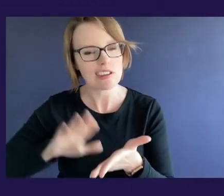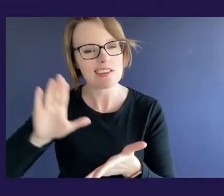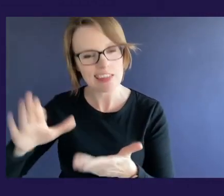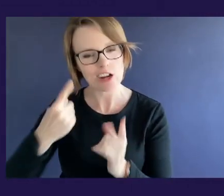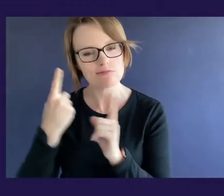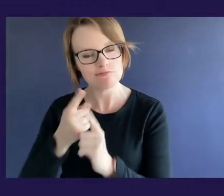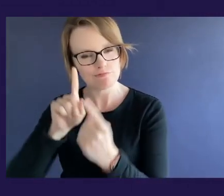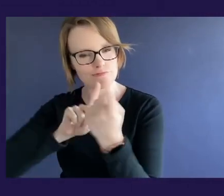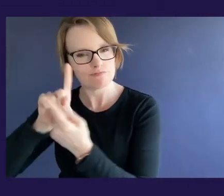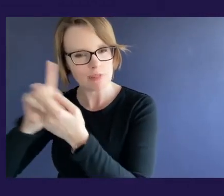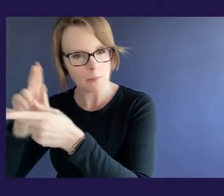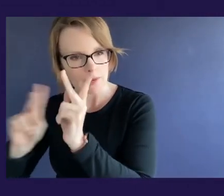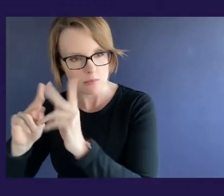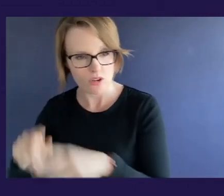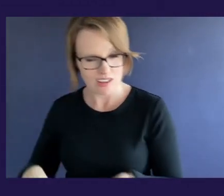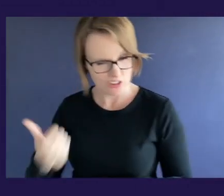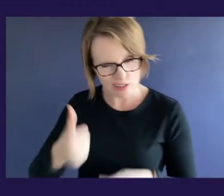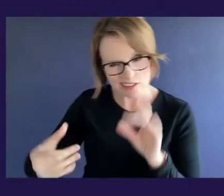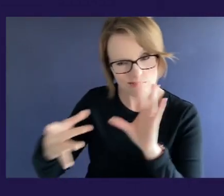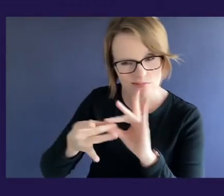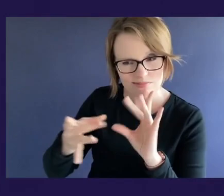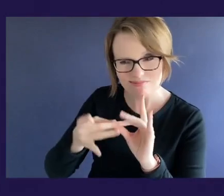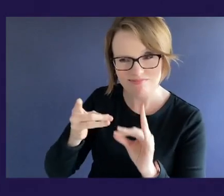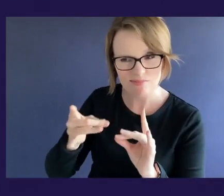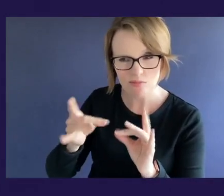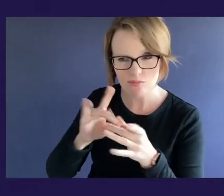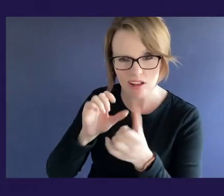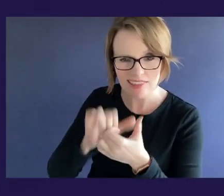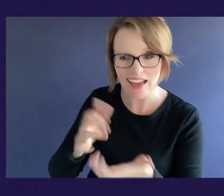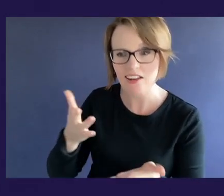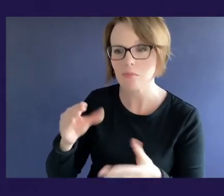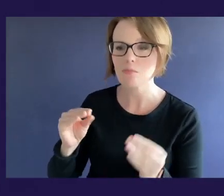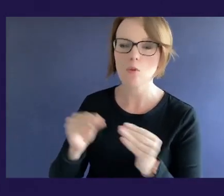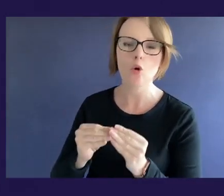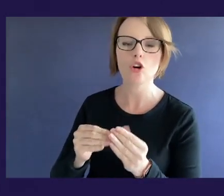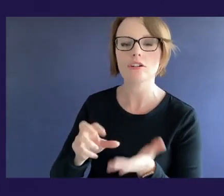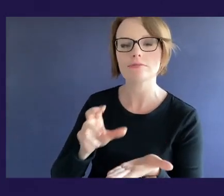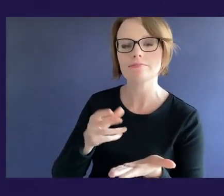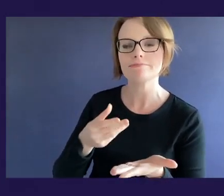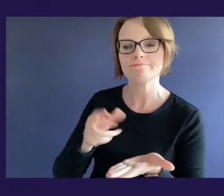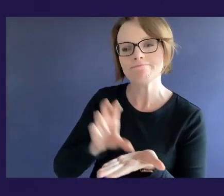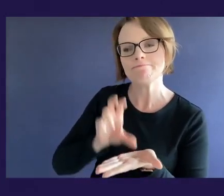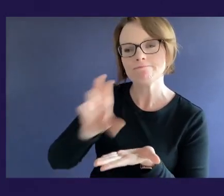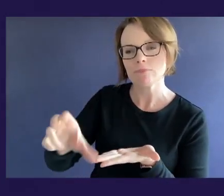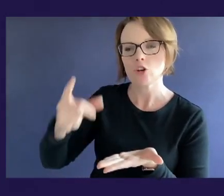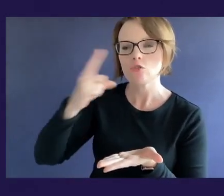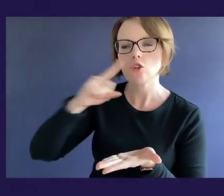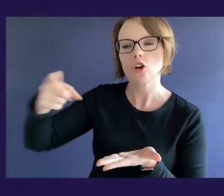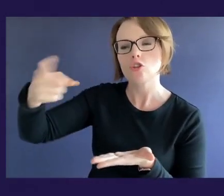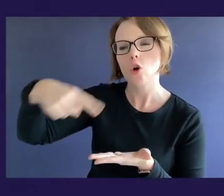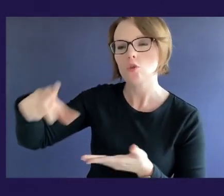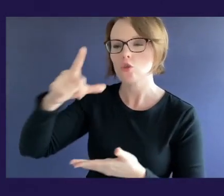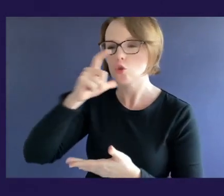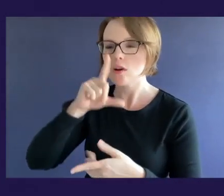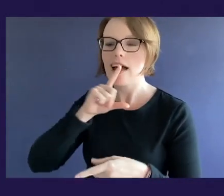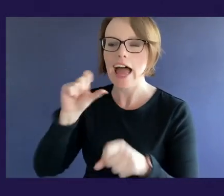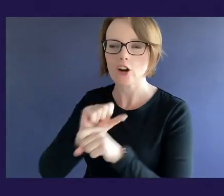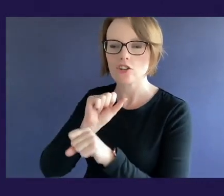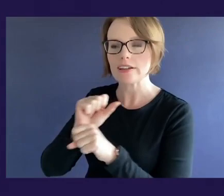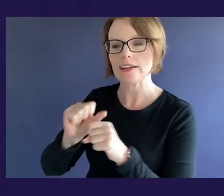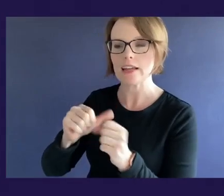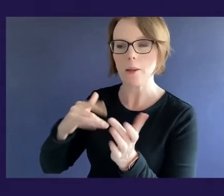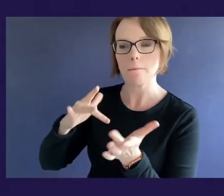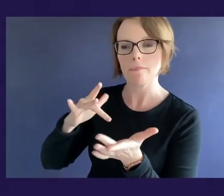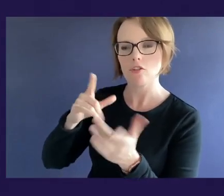with the healthcare sector? Because these are the folks that are being in direct contact with the people we're trying to